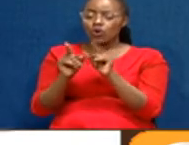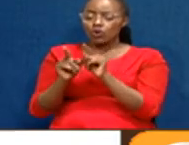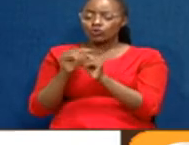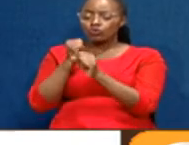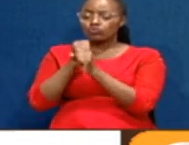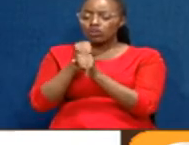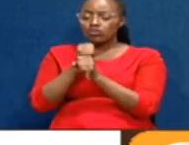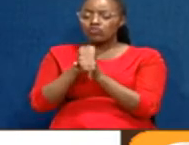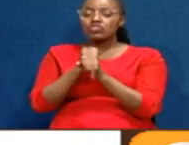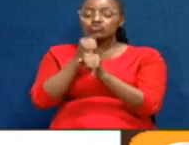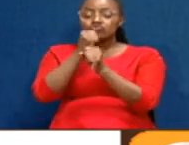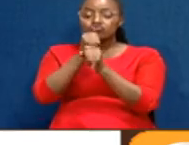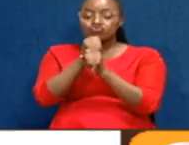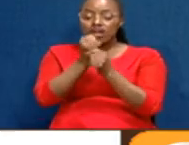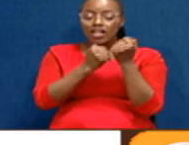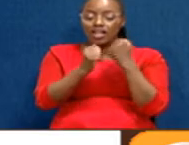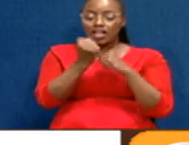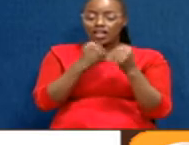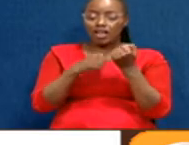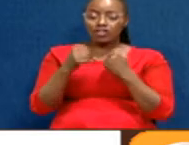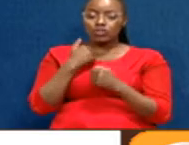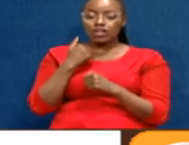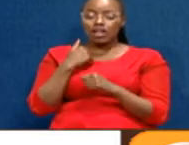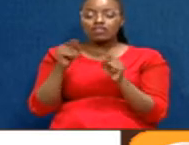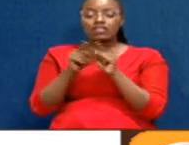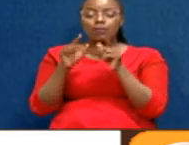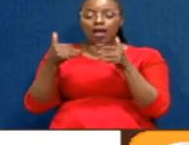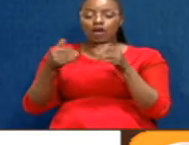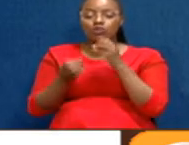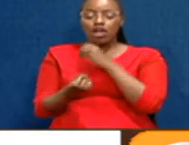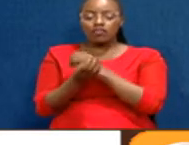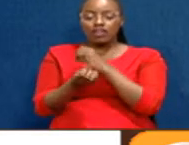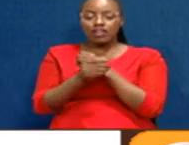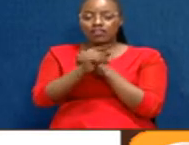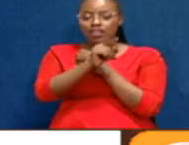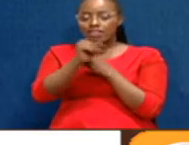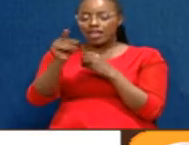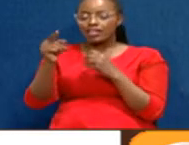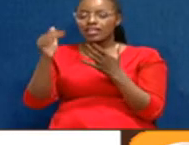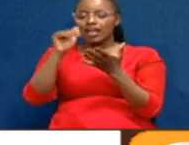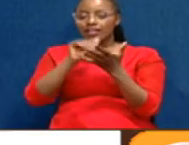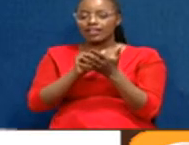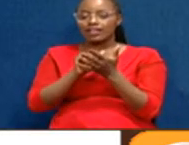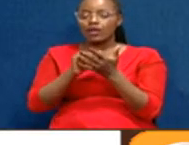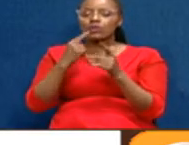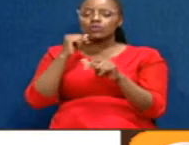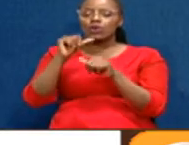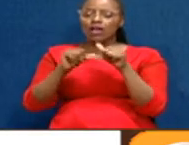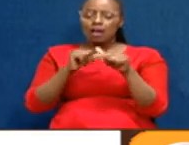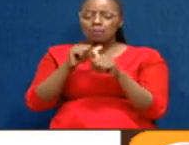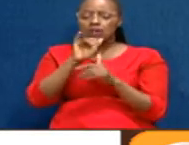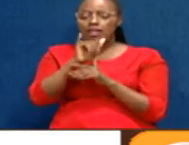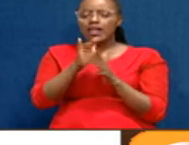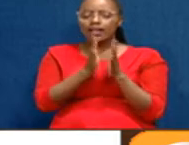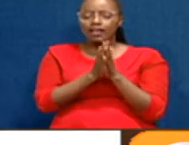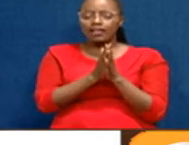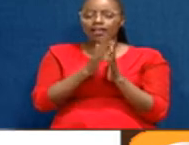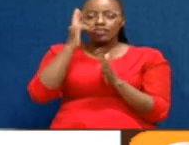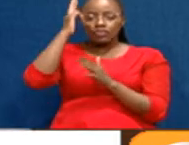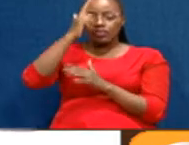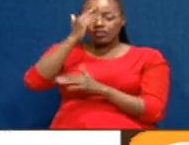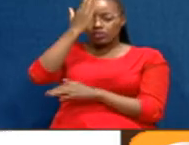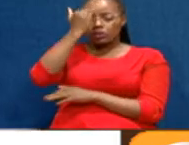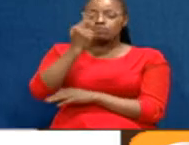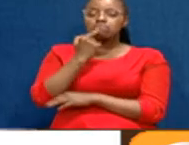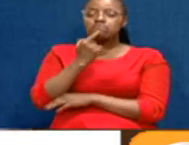to bite, as you rightly put it, Daktari. So these ones now, again, we're talking and grappling with. And that is what we are